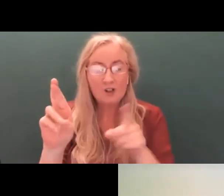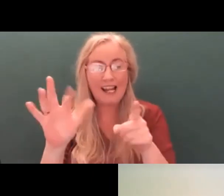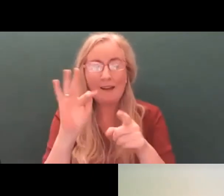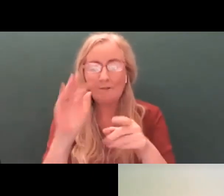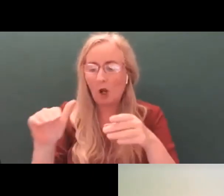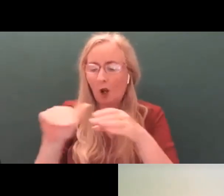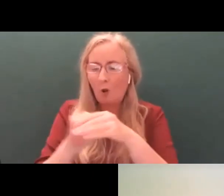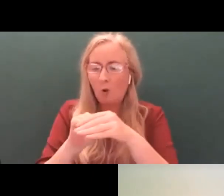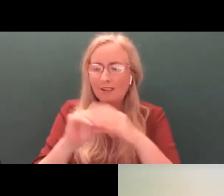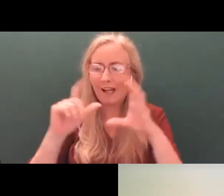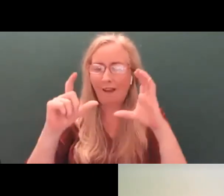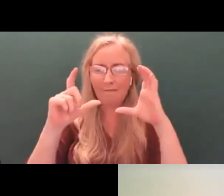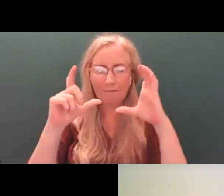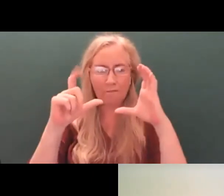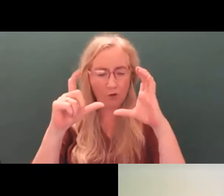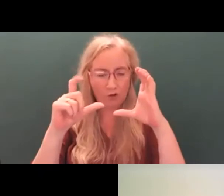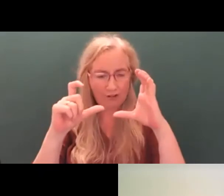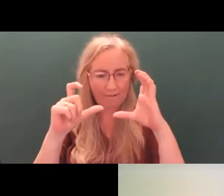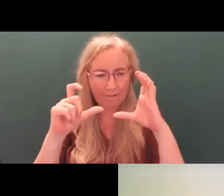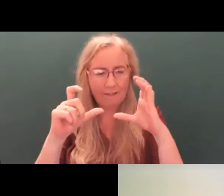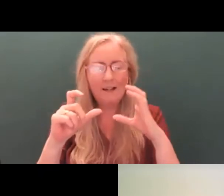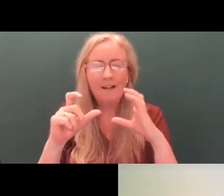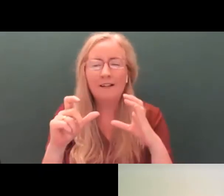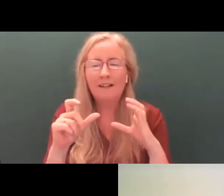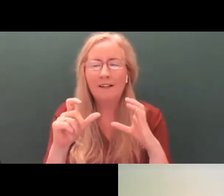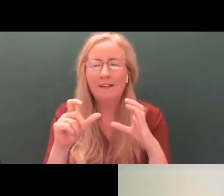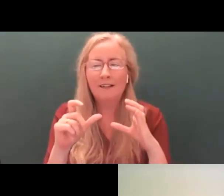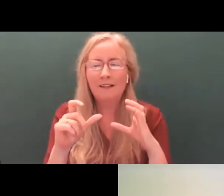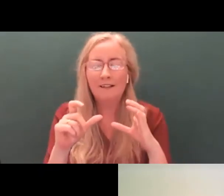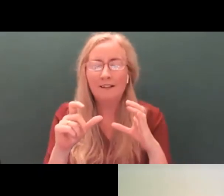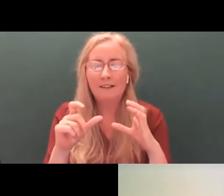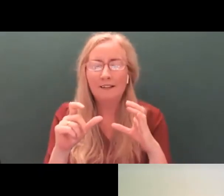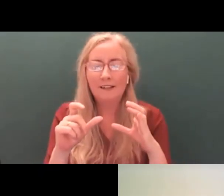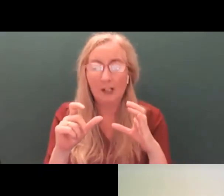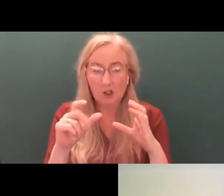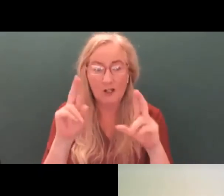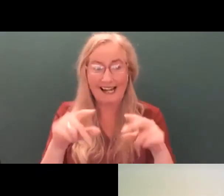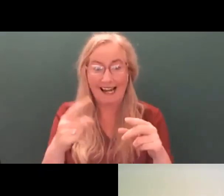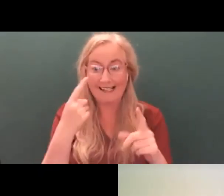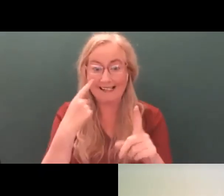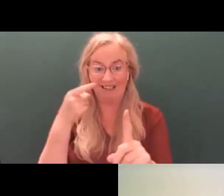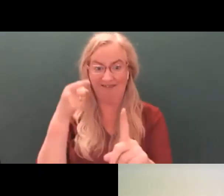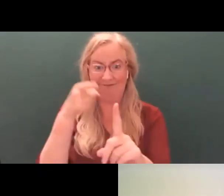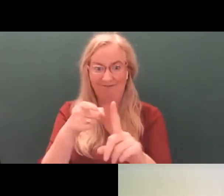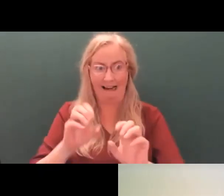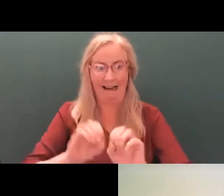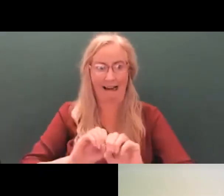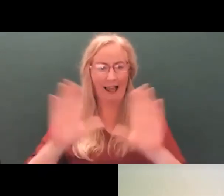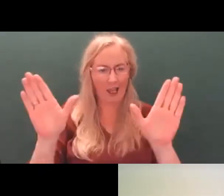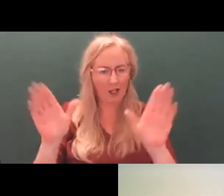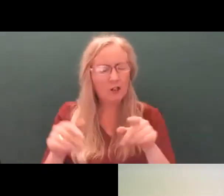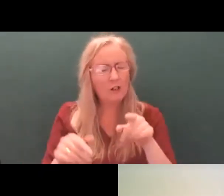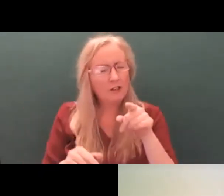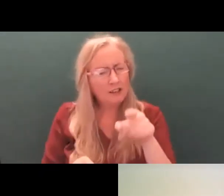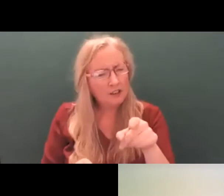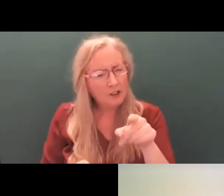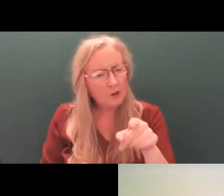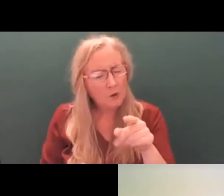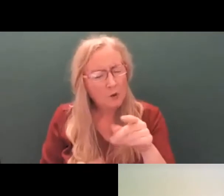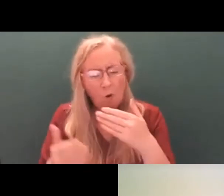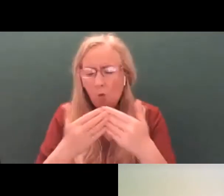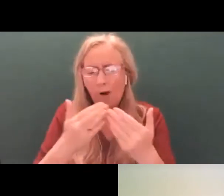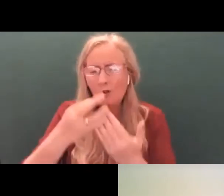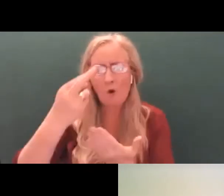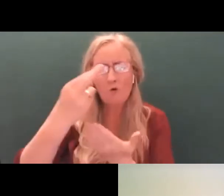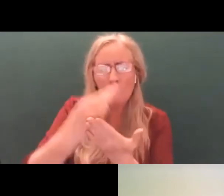photographs where people are obviously, clearly them? Do you know what the rules